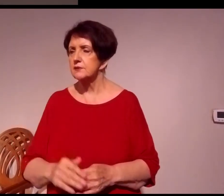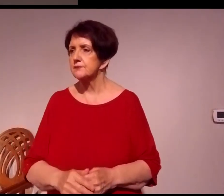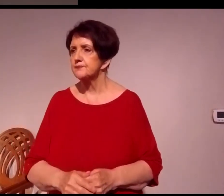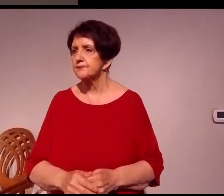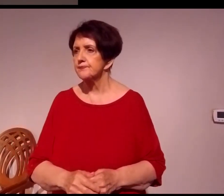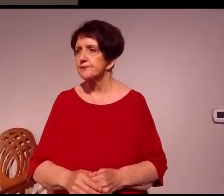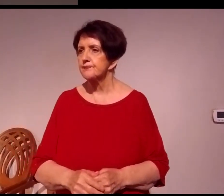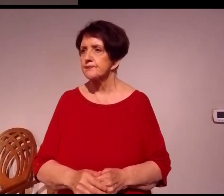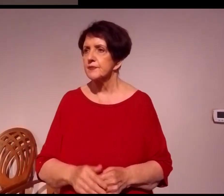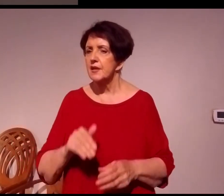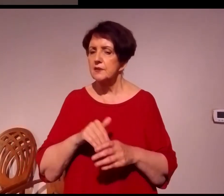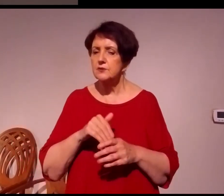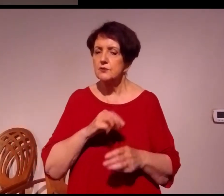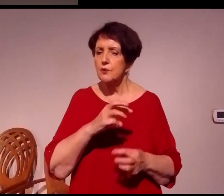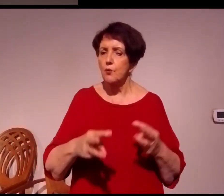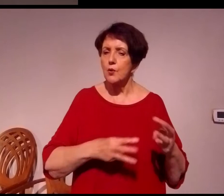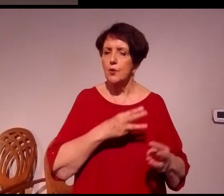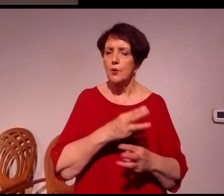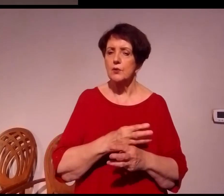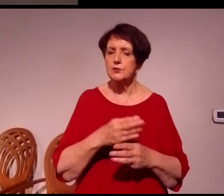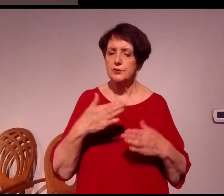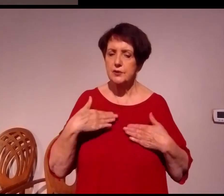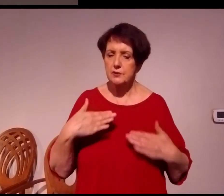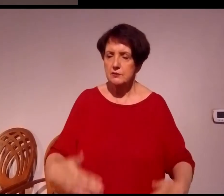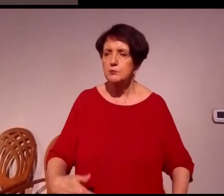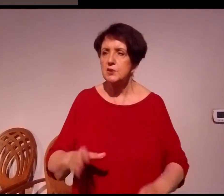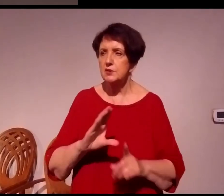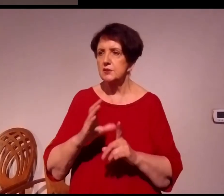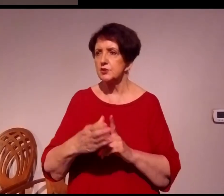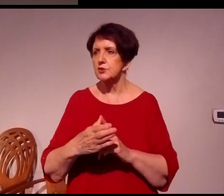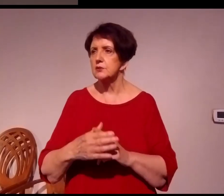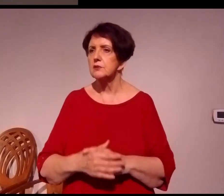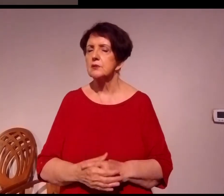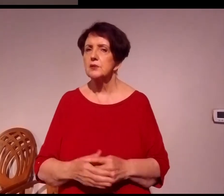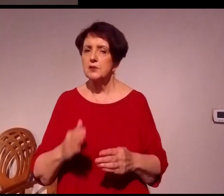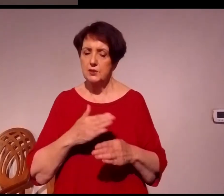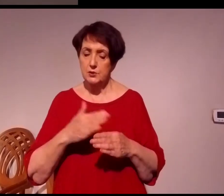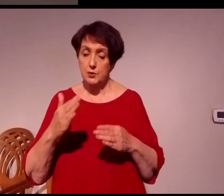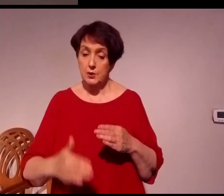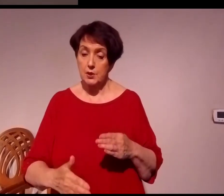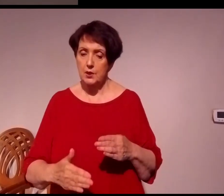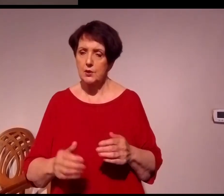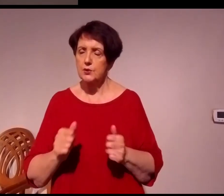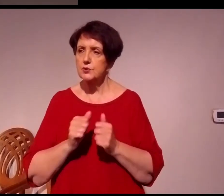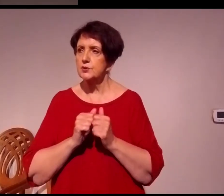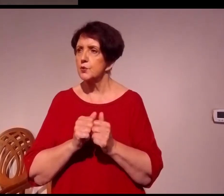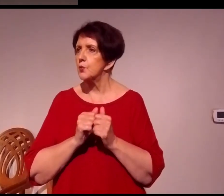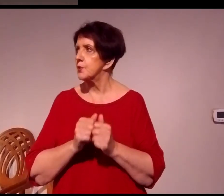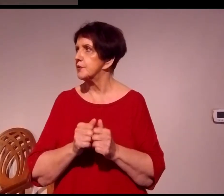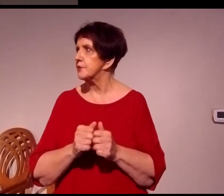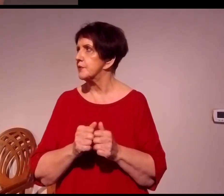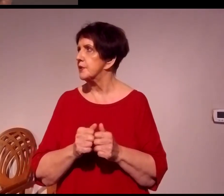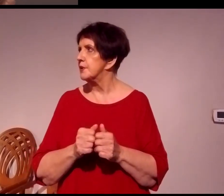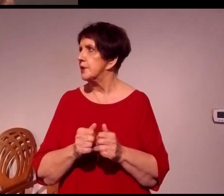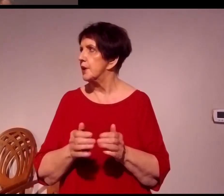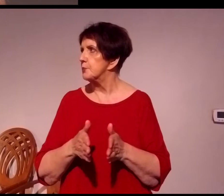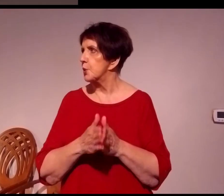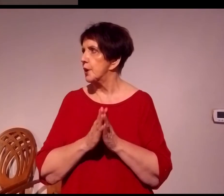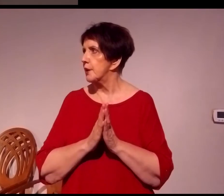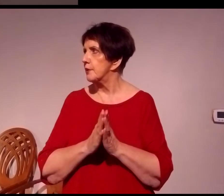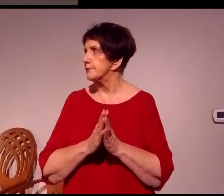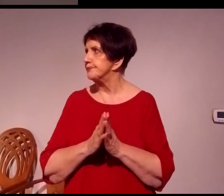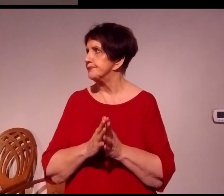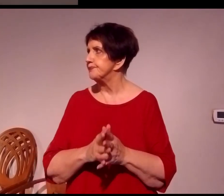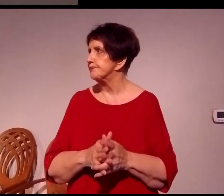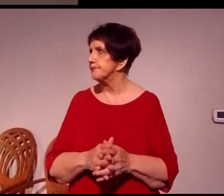to reality, to the human condition. So we're going to close today with doing just exactly that. So